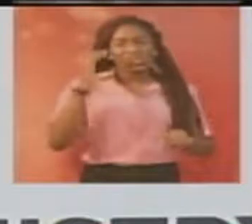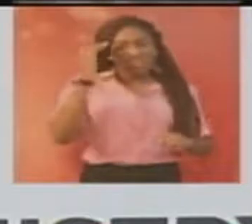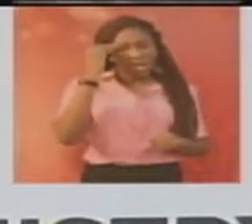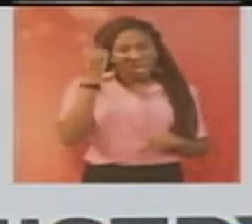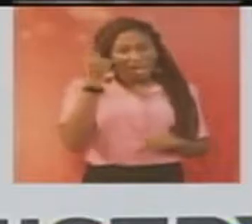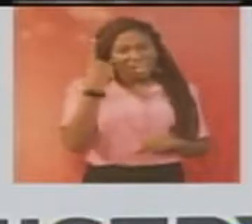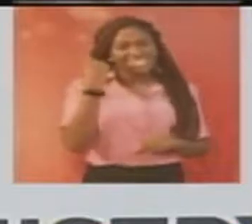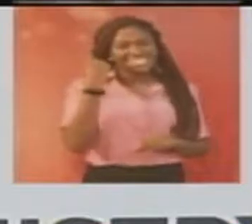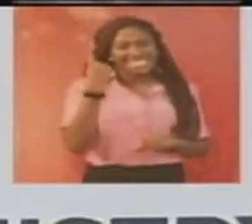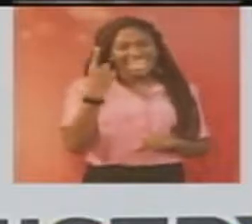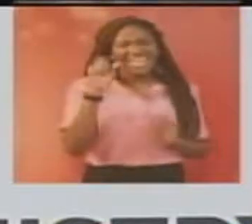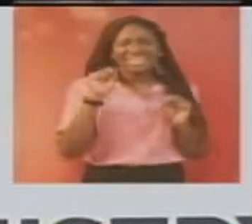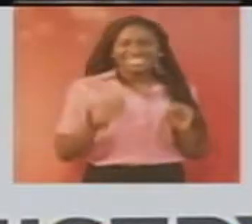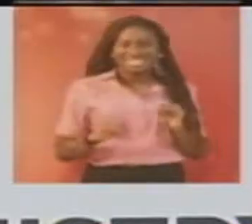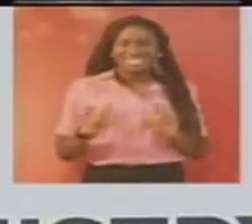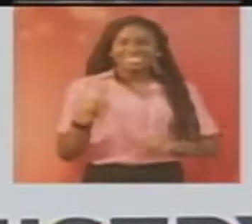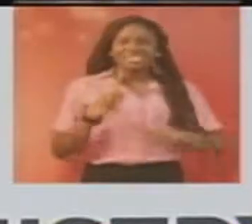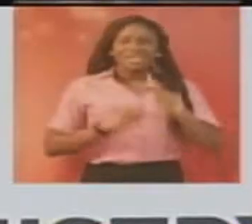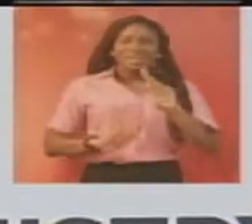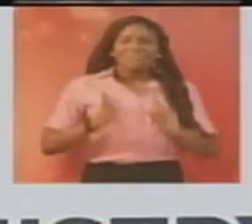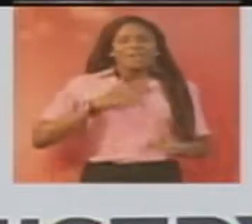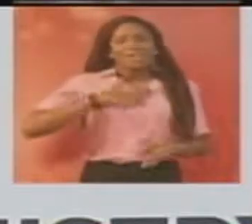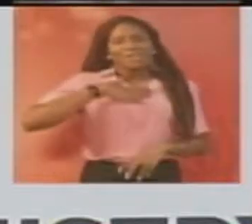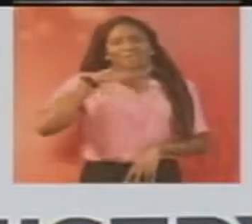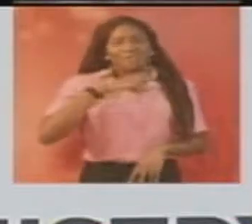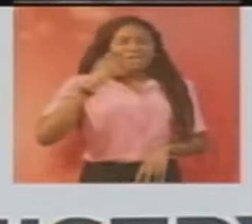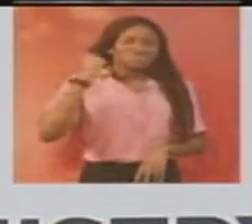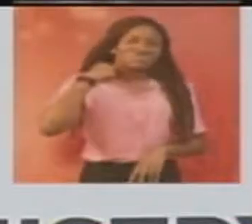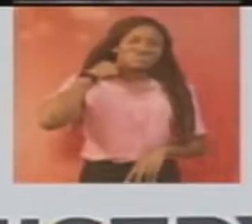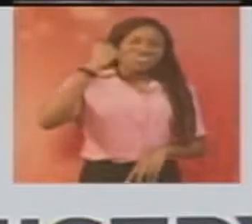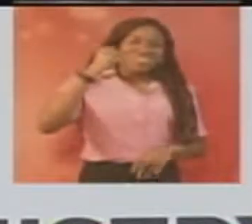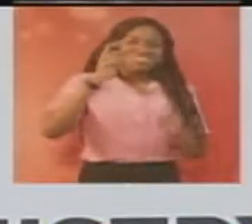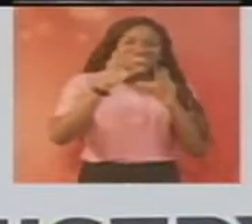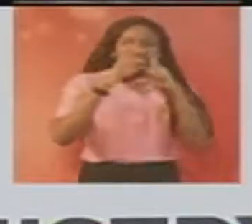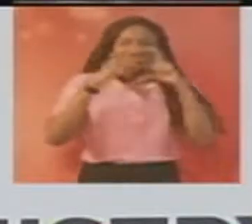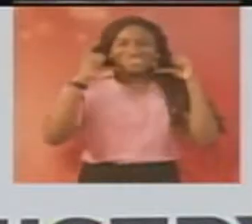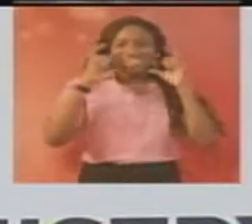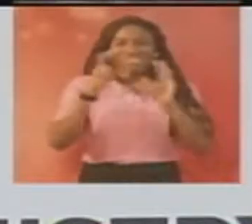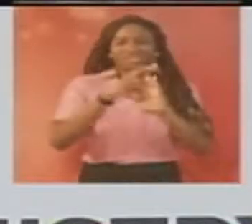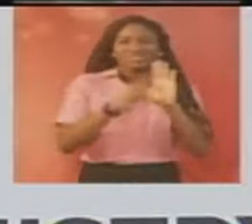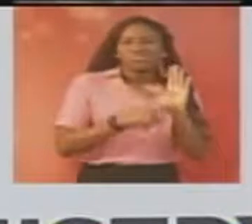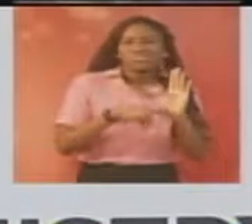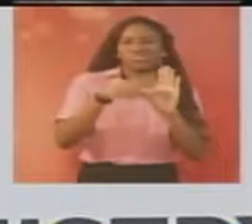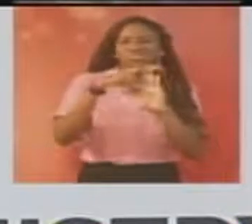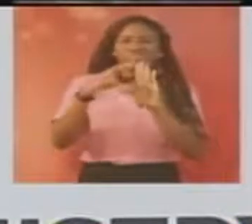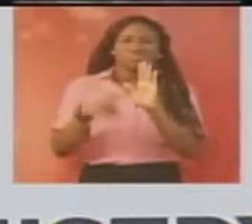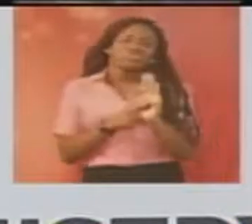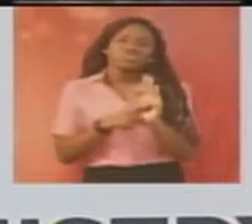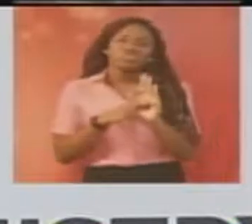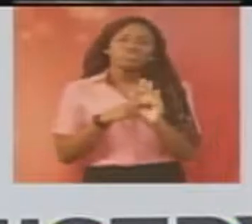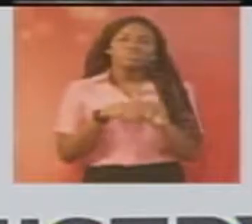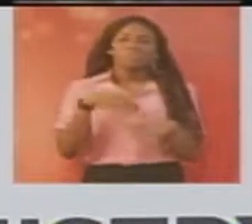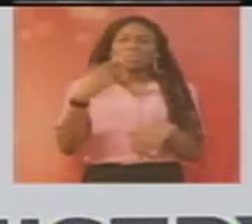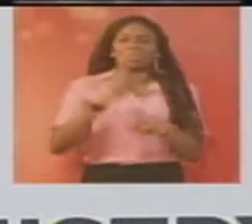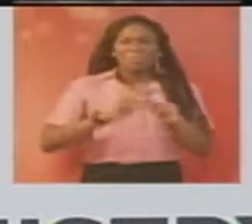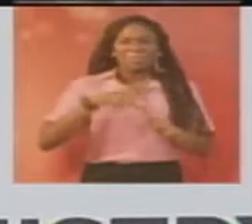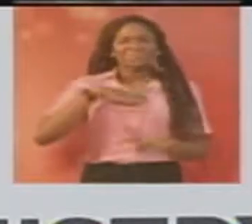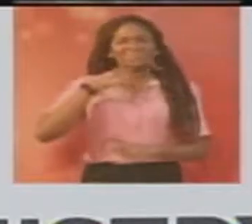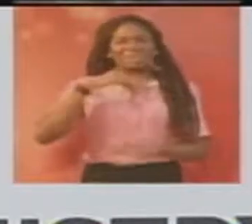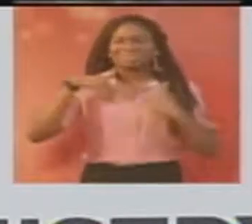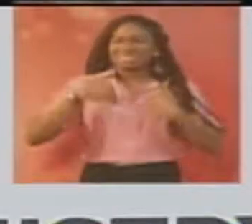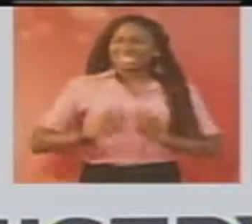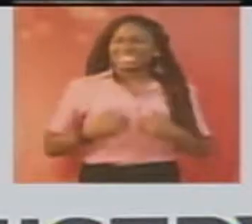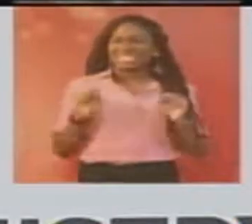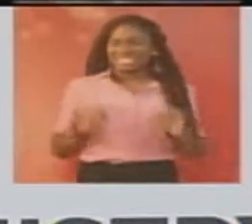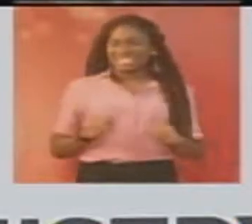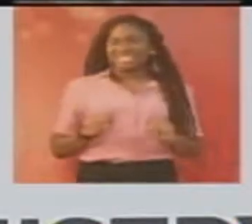differently does create some level of stress and some level of tiredness with having to do different things and